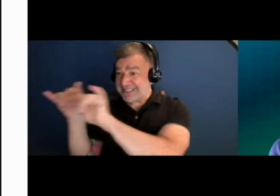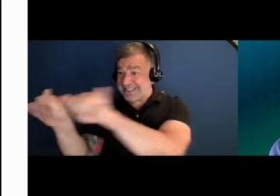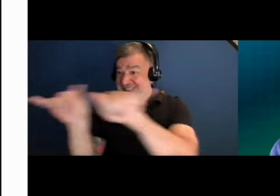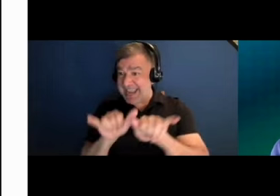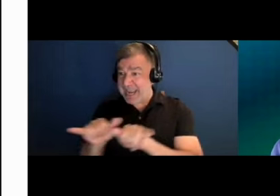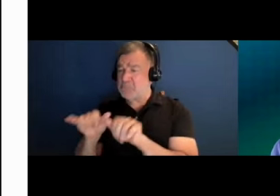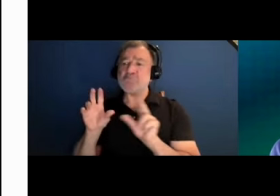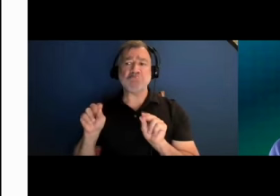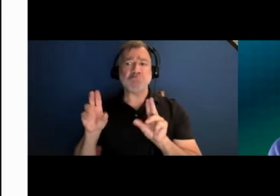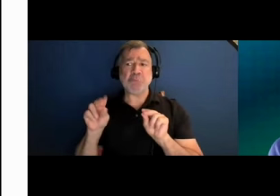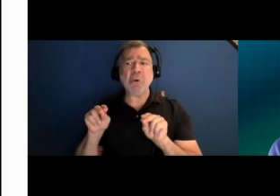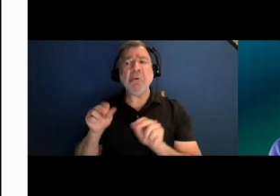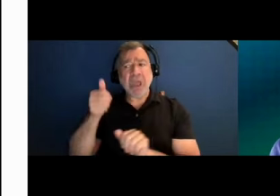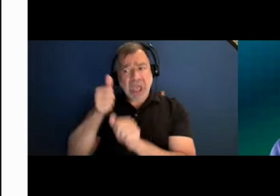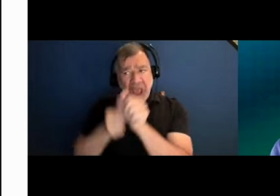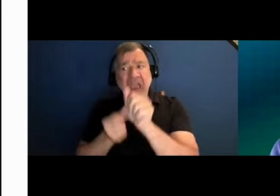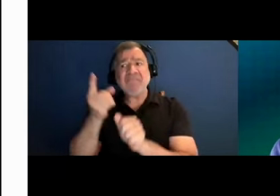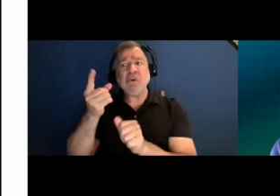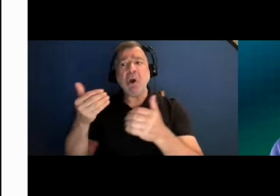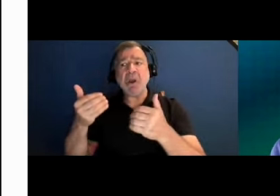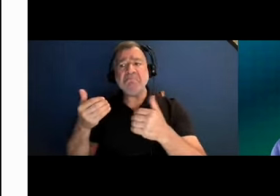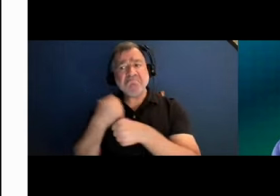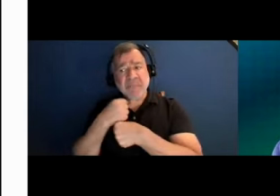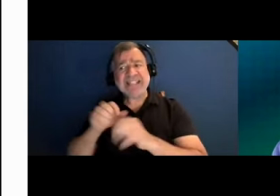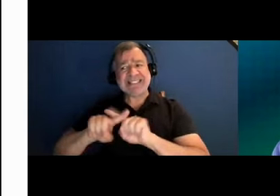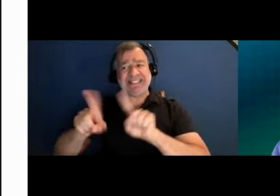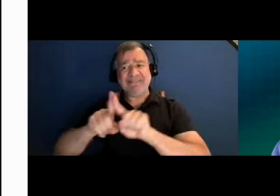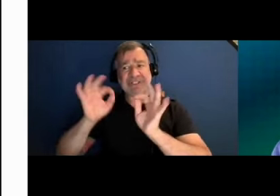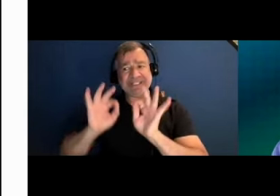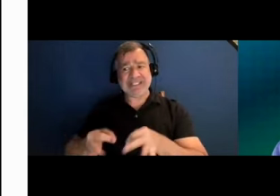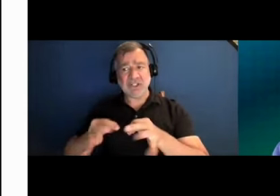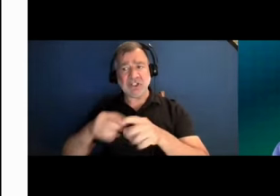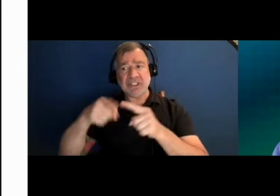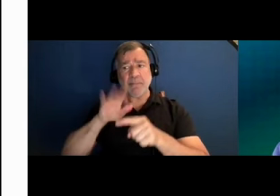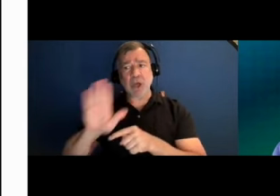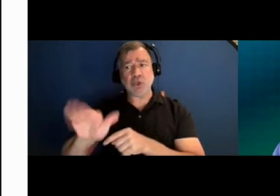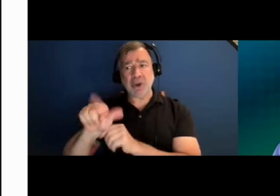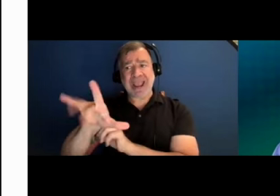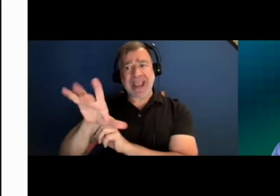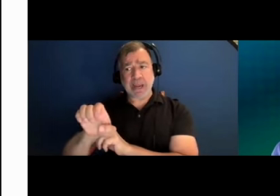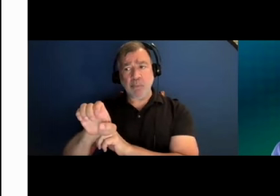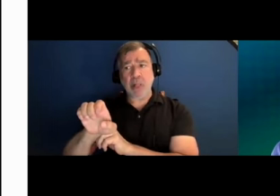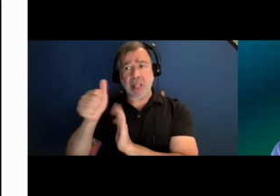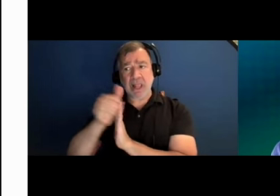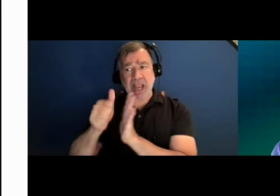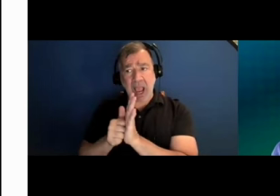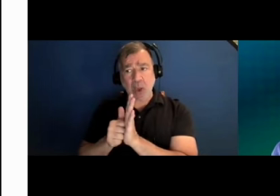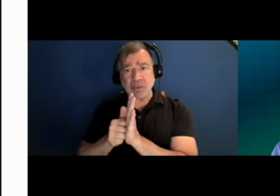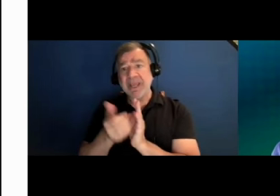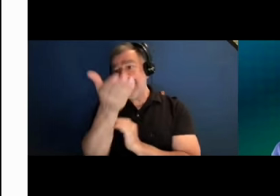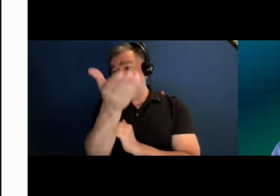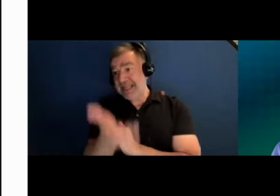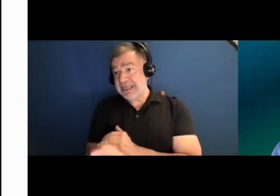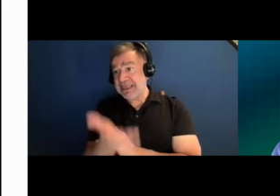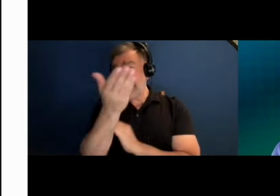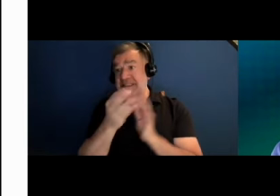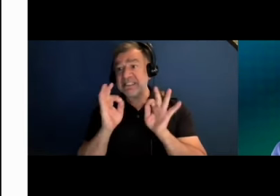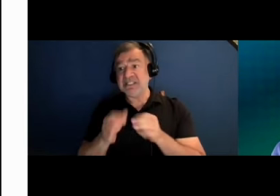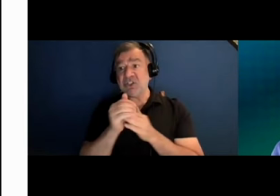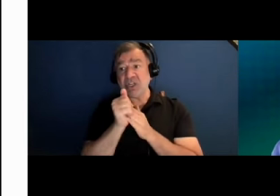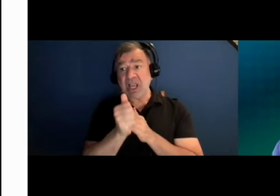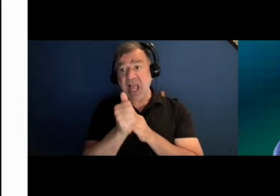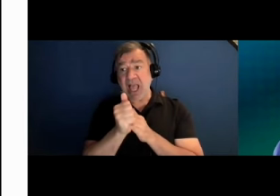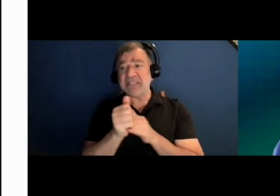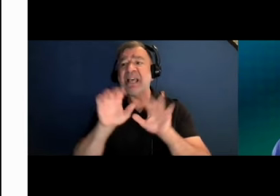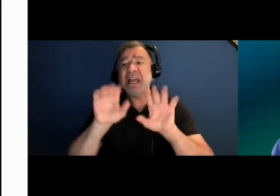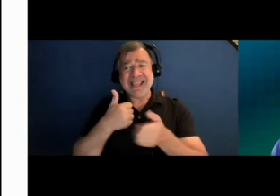through their Able journey differently. And some of these decision guides can help you along the way. On the